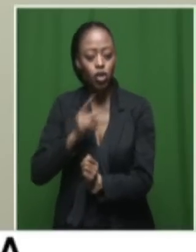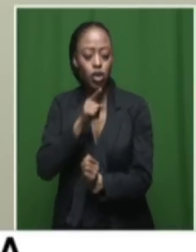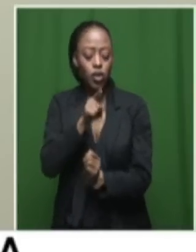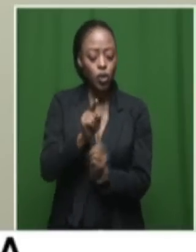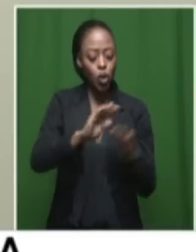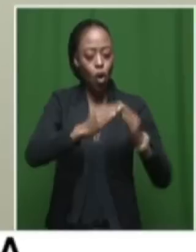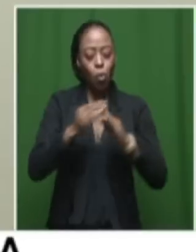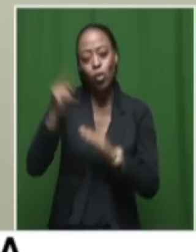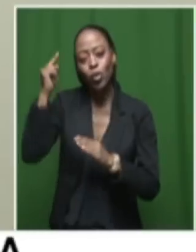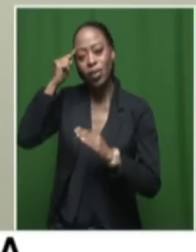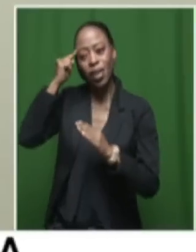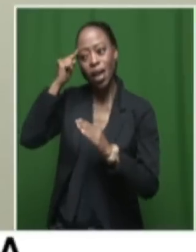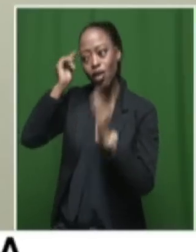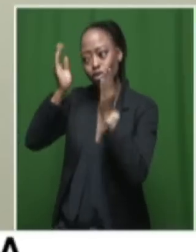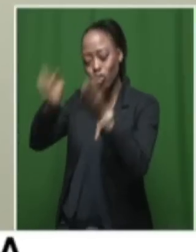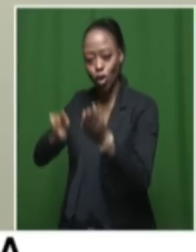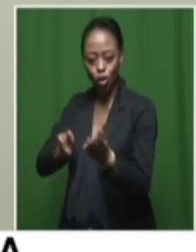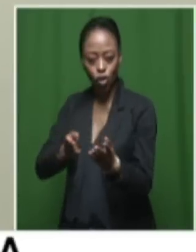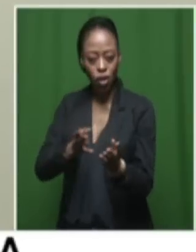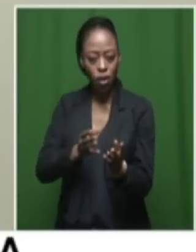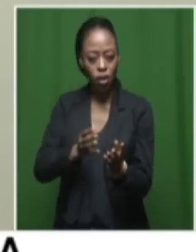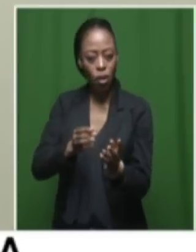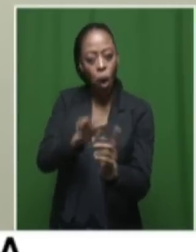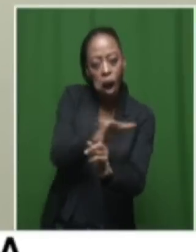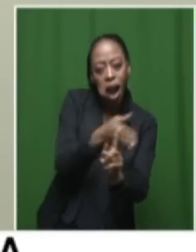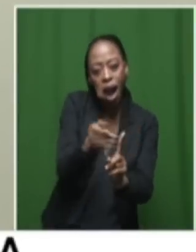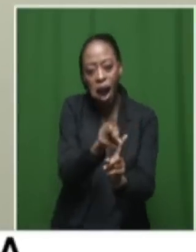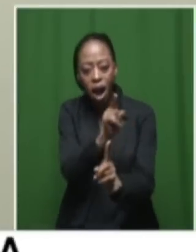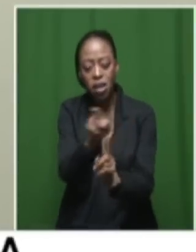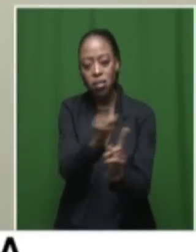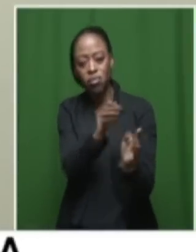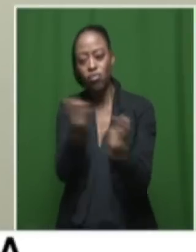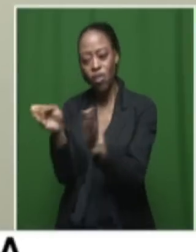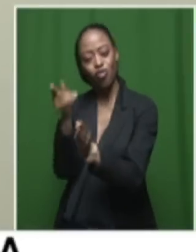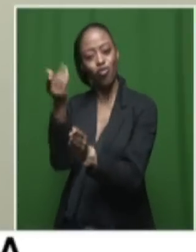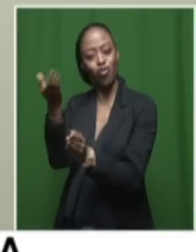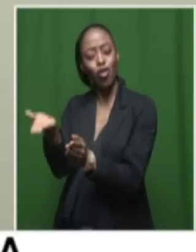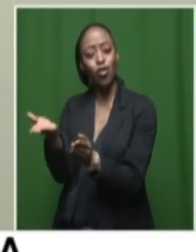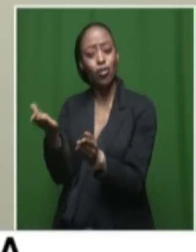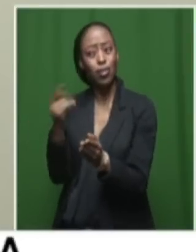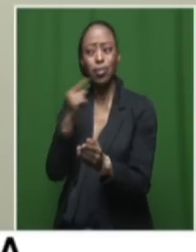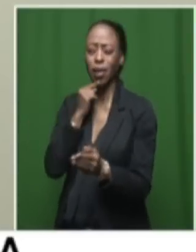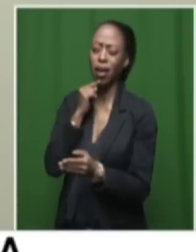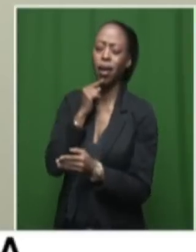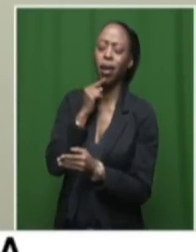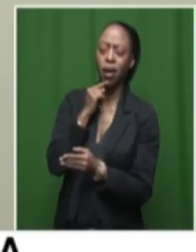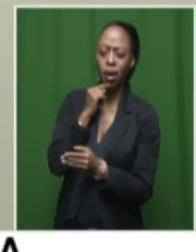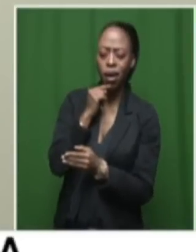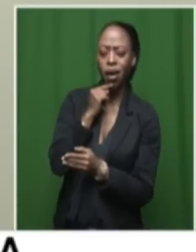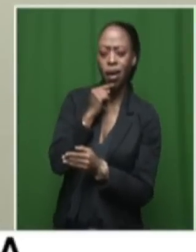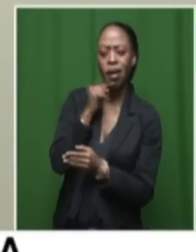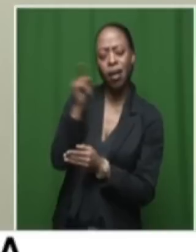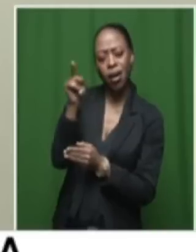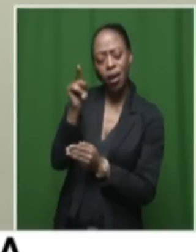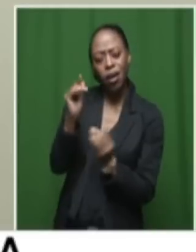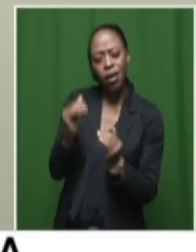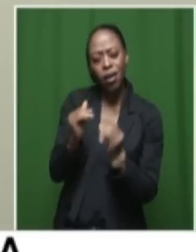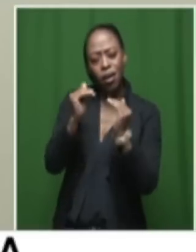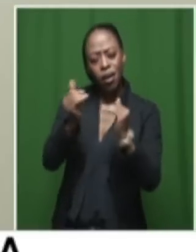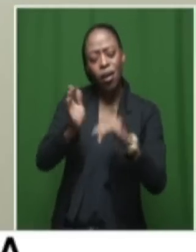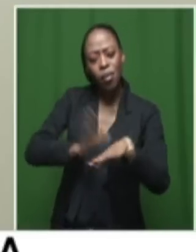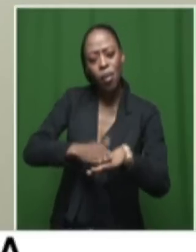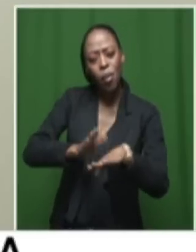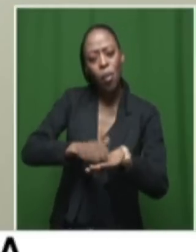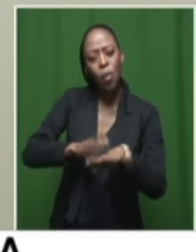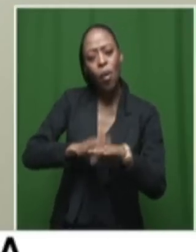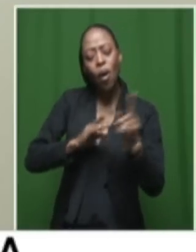interests. And we believe very much that they are advancing the interests of what we'd call the neoliberal or